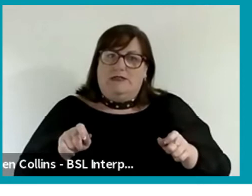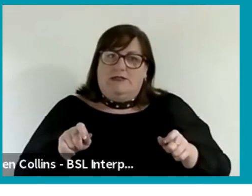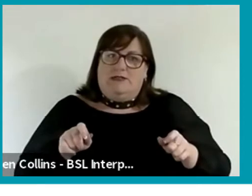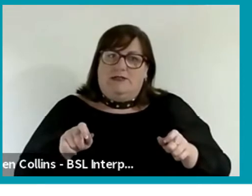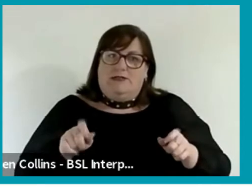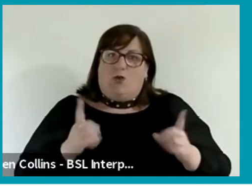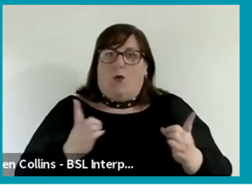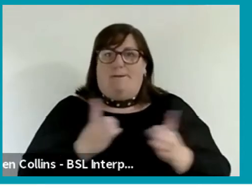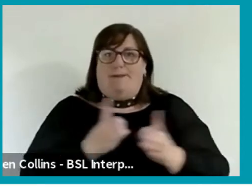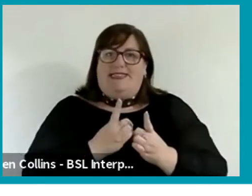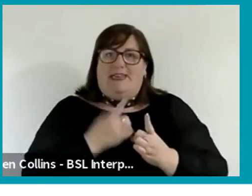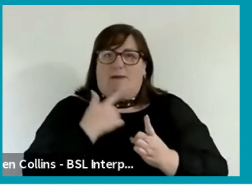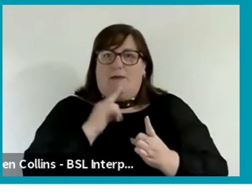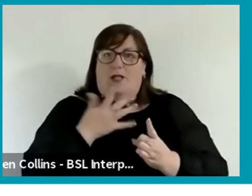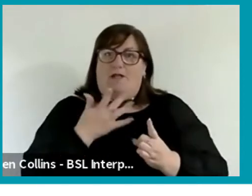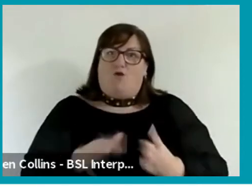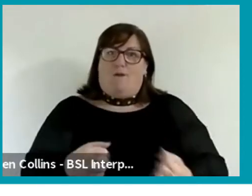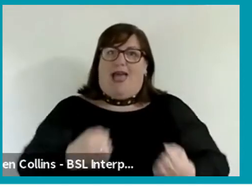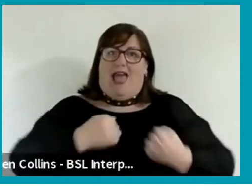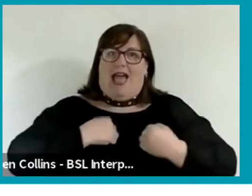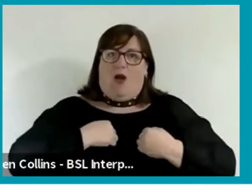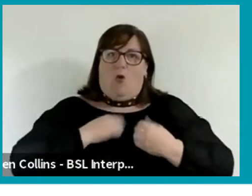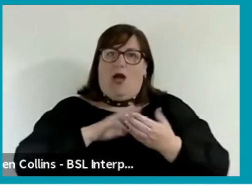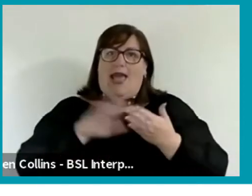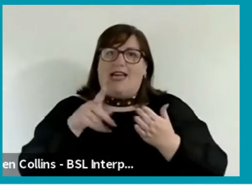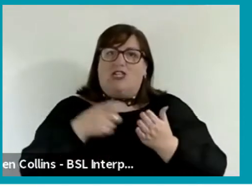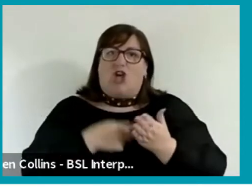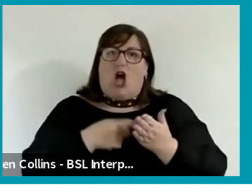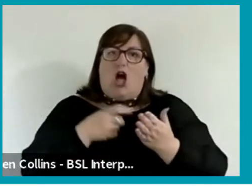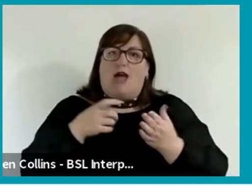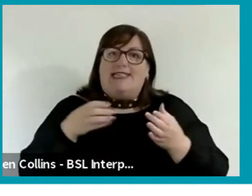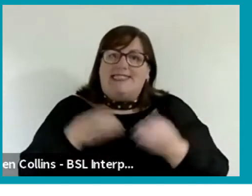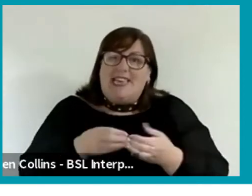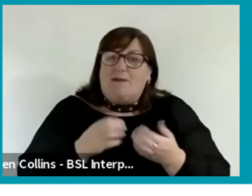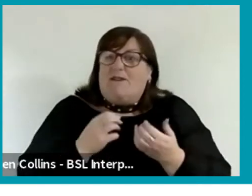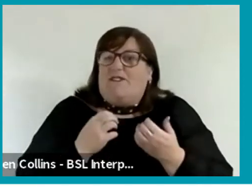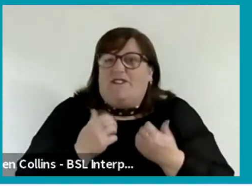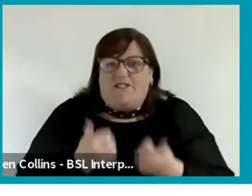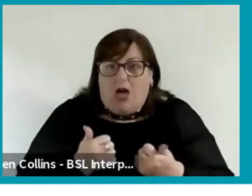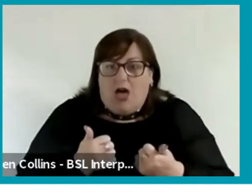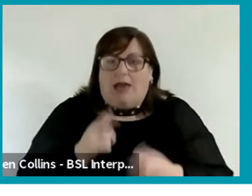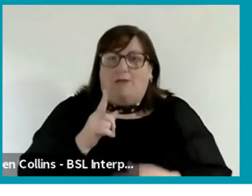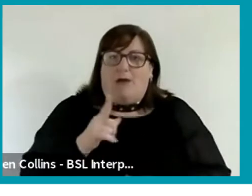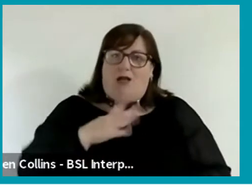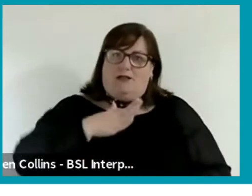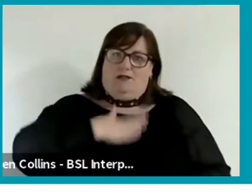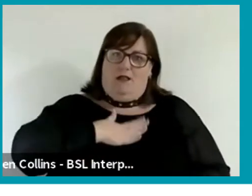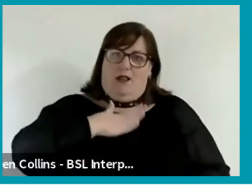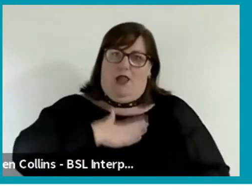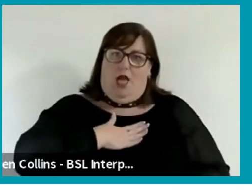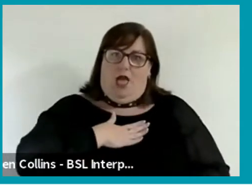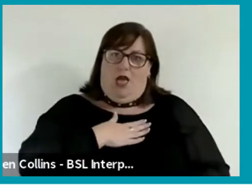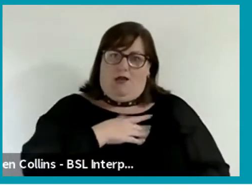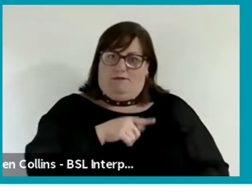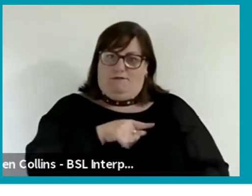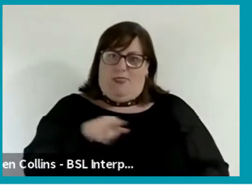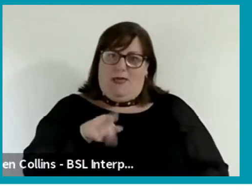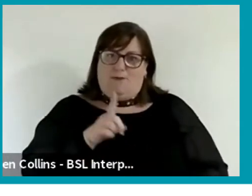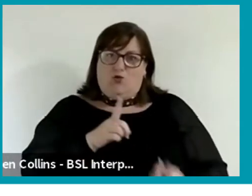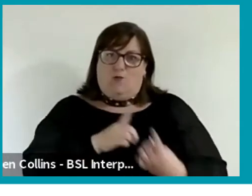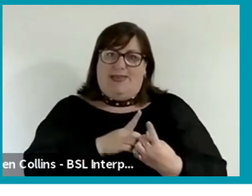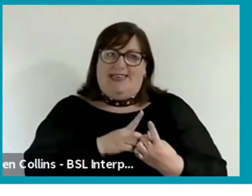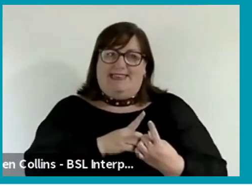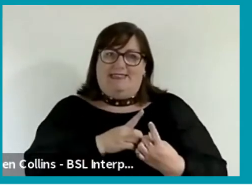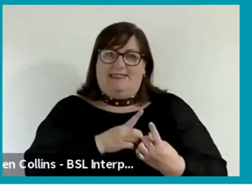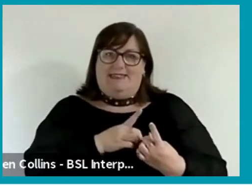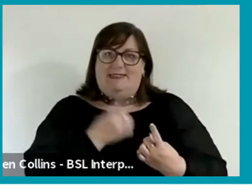great, but it would be nice to meet a hiring manager or someone that is not involved in HR to tell you more about how we work and who we are,